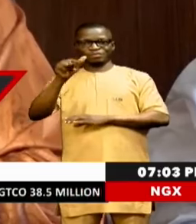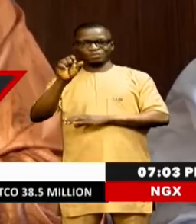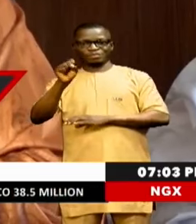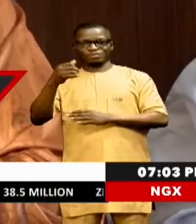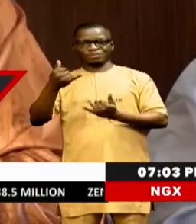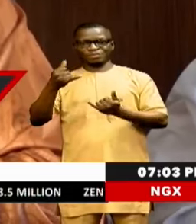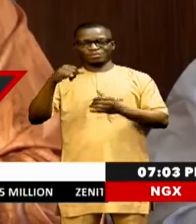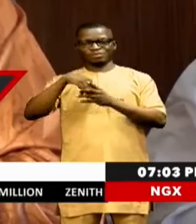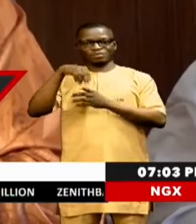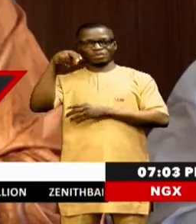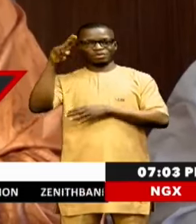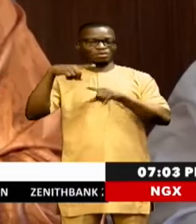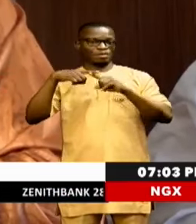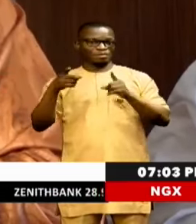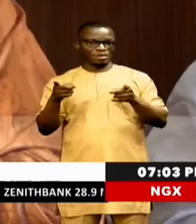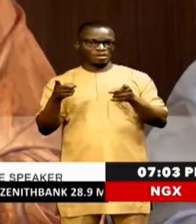But